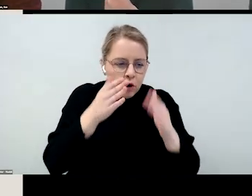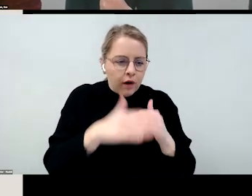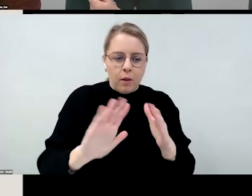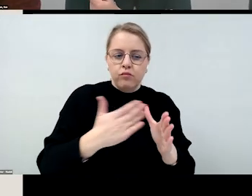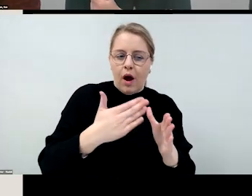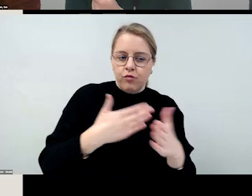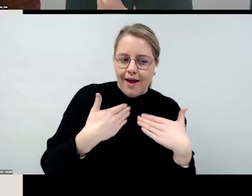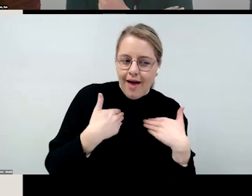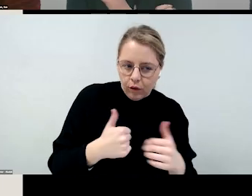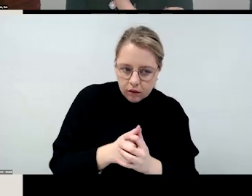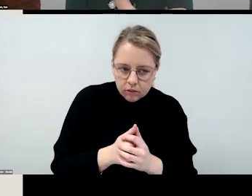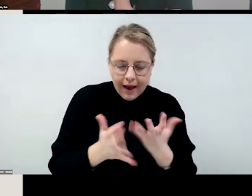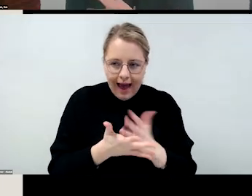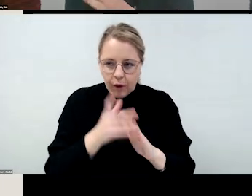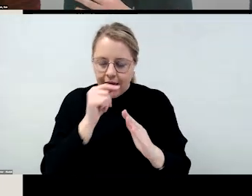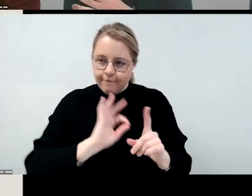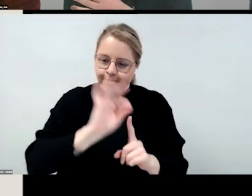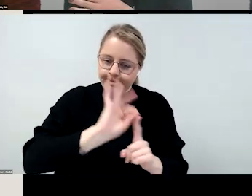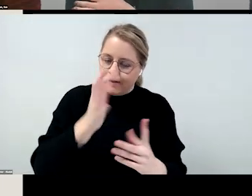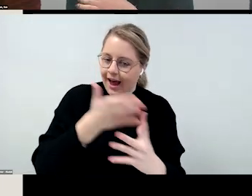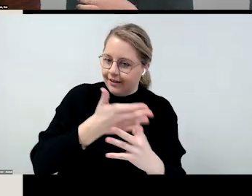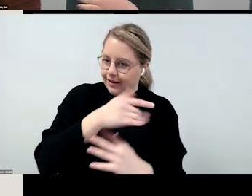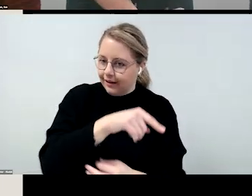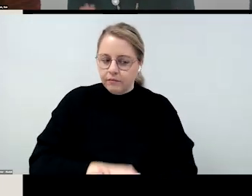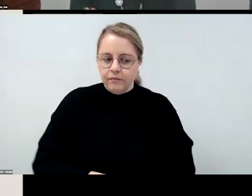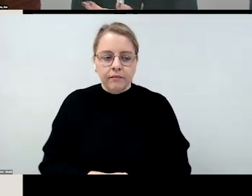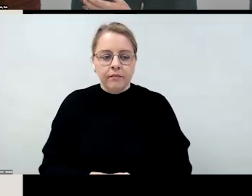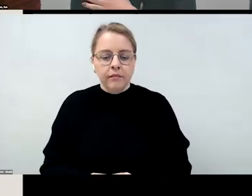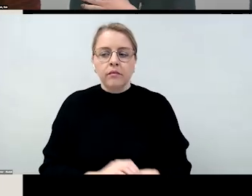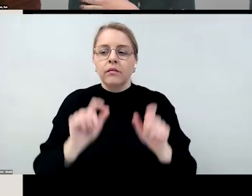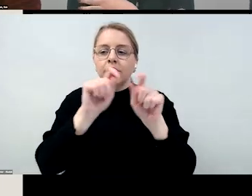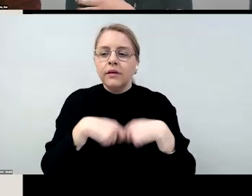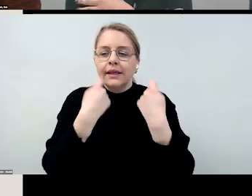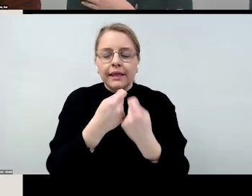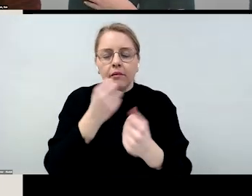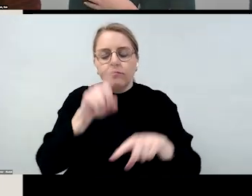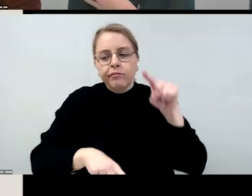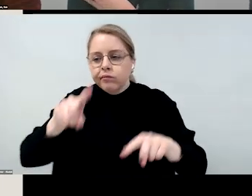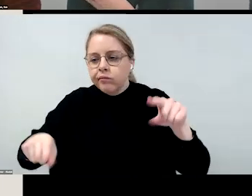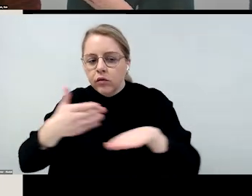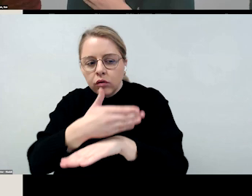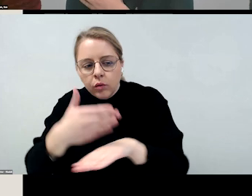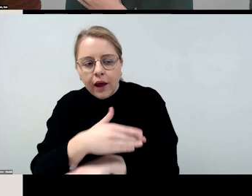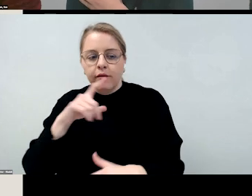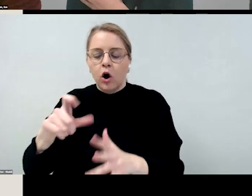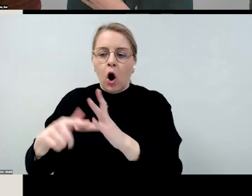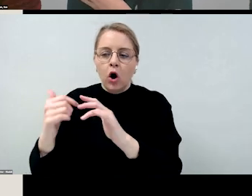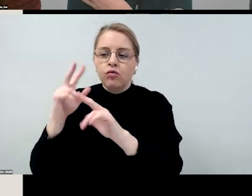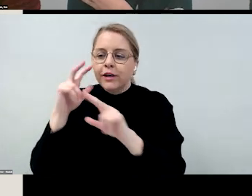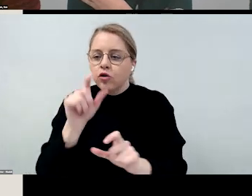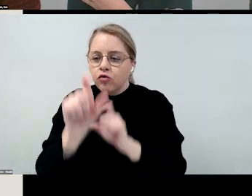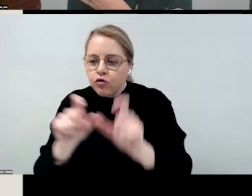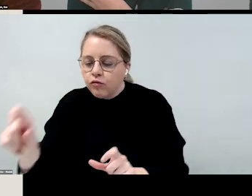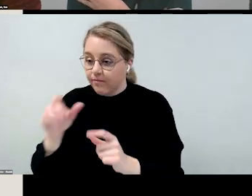care that might improve access there. The team working on this project is multidisciplinary. We have co-researchers with lived experience